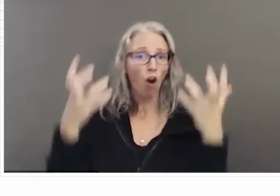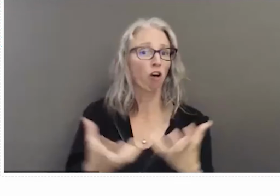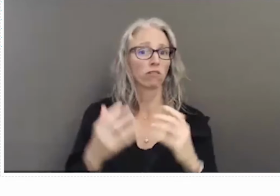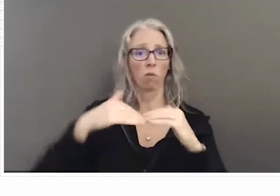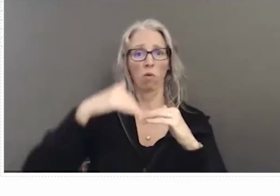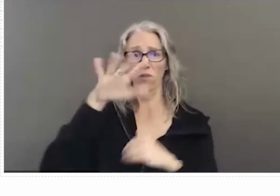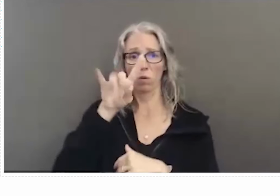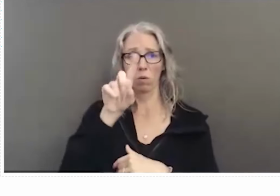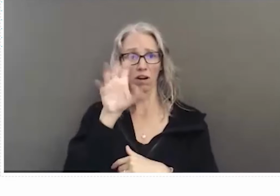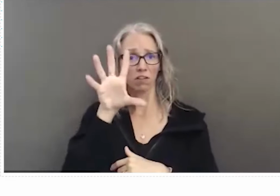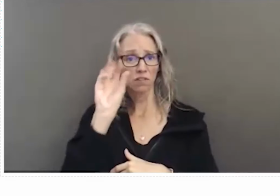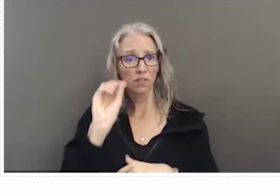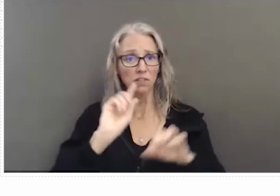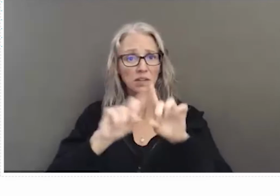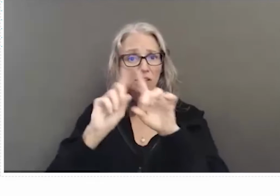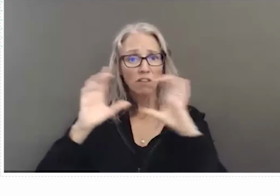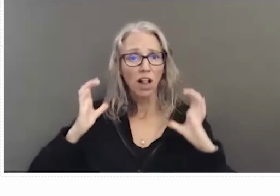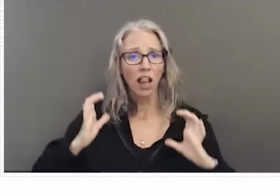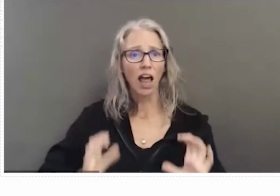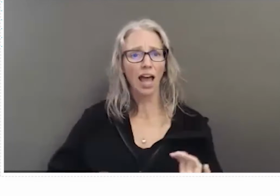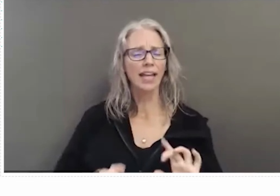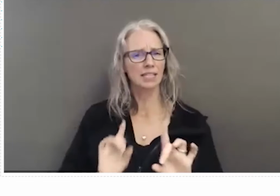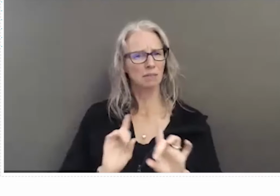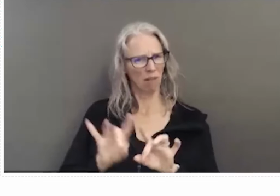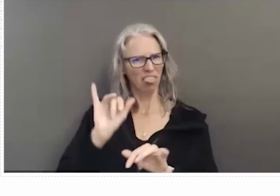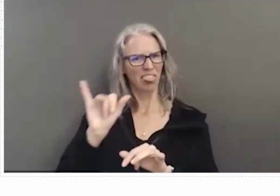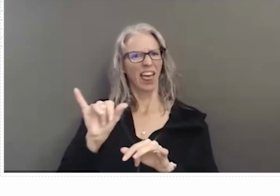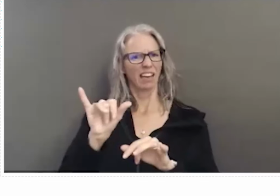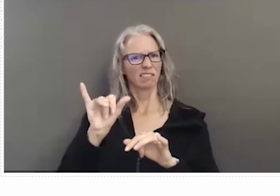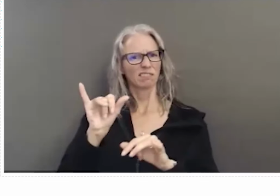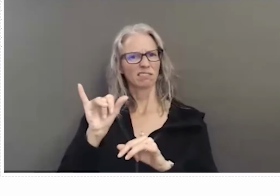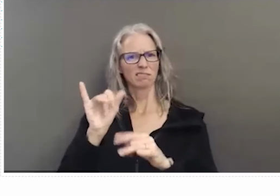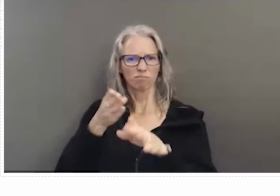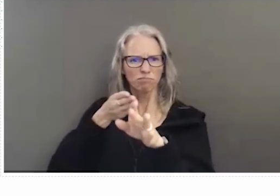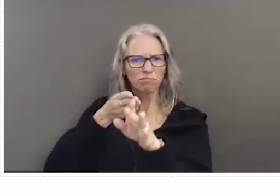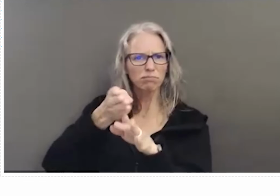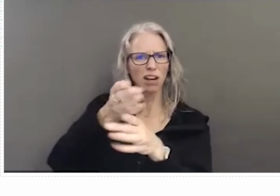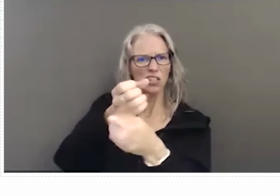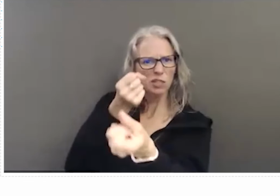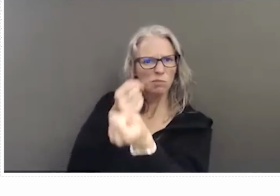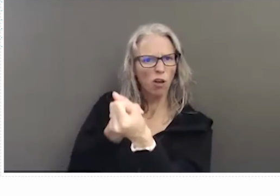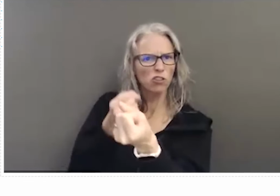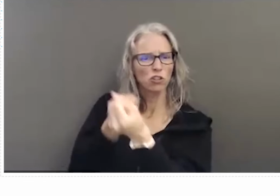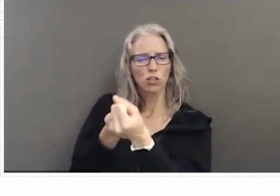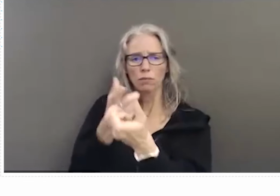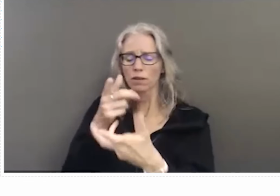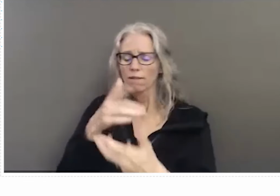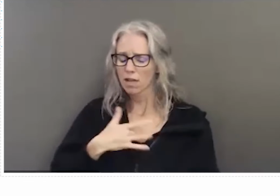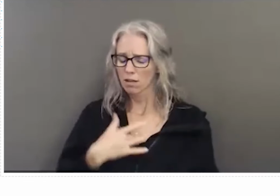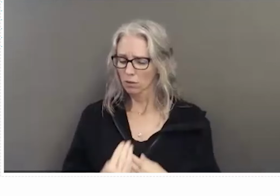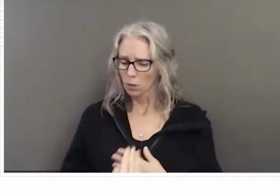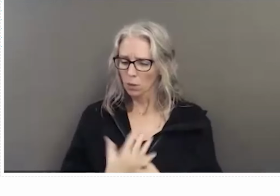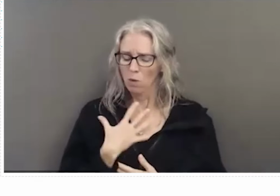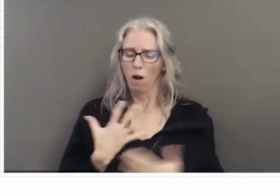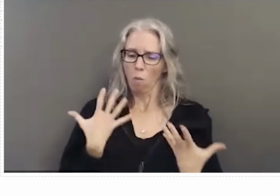you about sponsors so much that it actually inspired you to launch your own business dedicated to it?